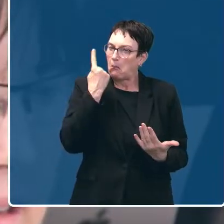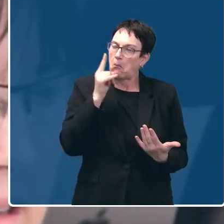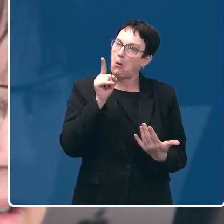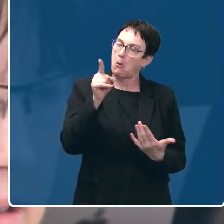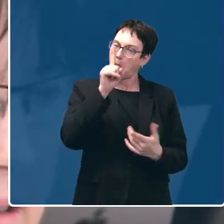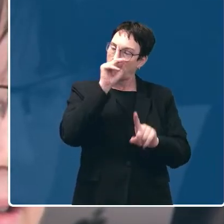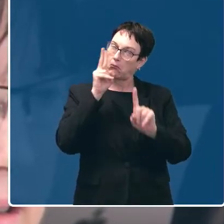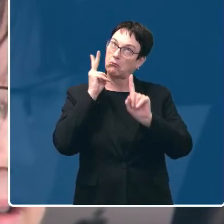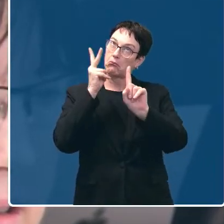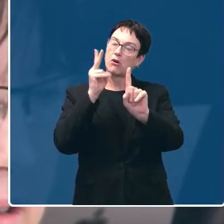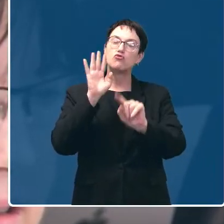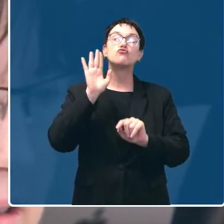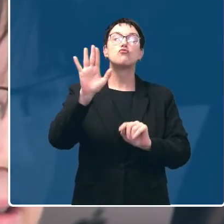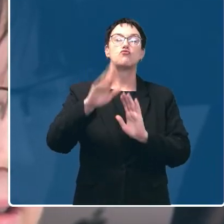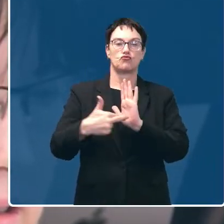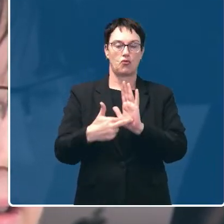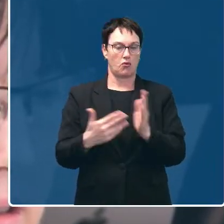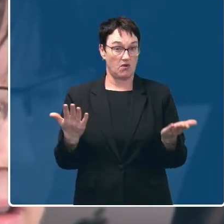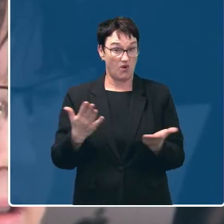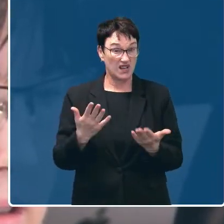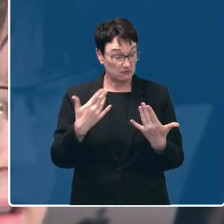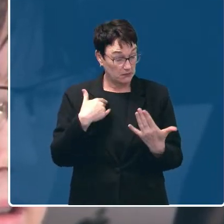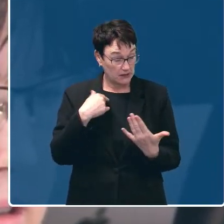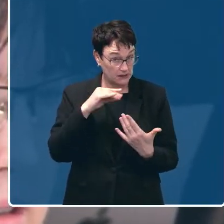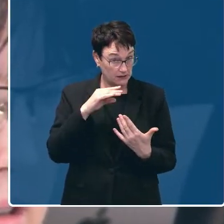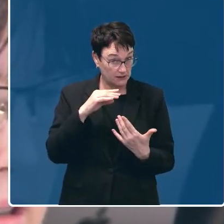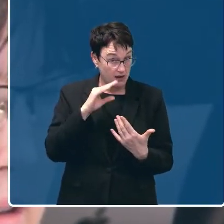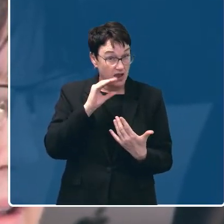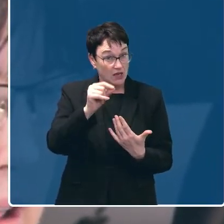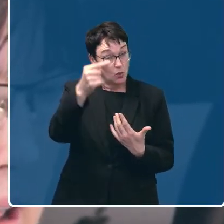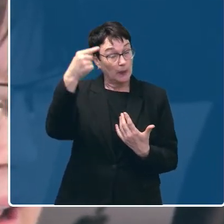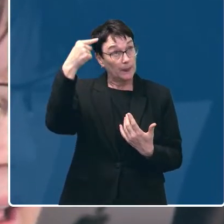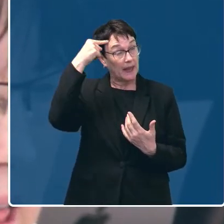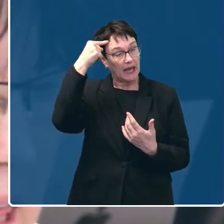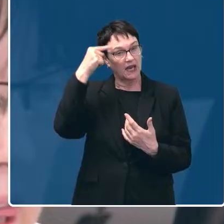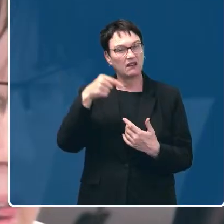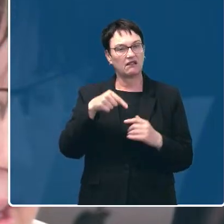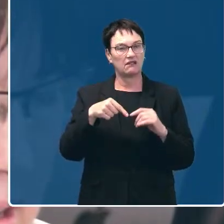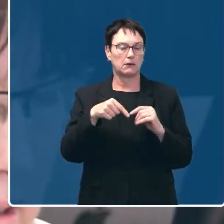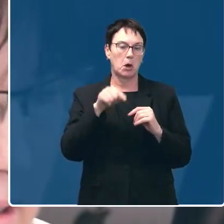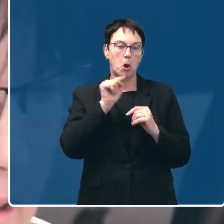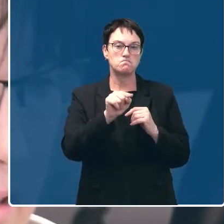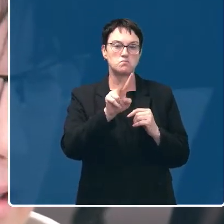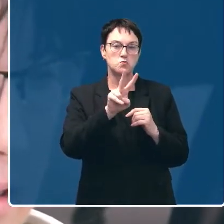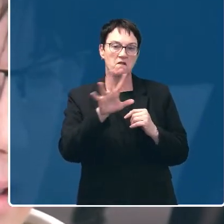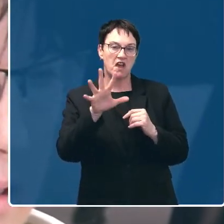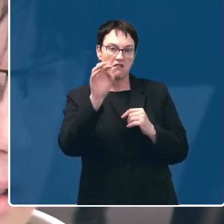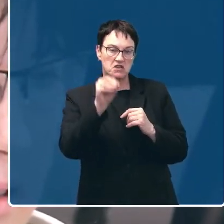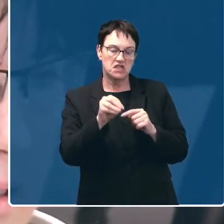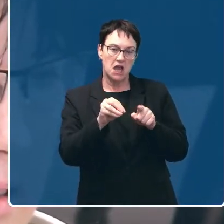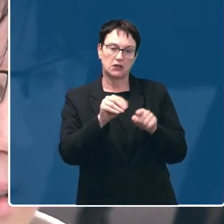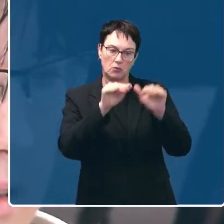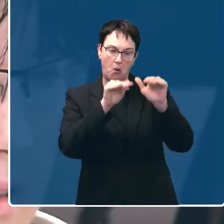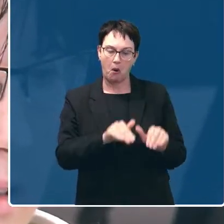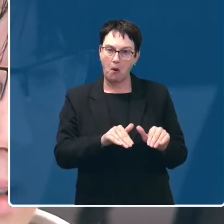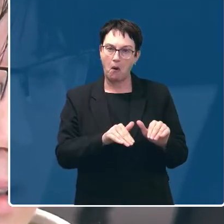cut as serving the support of the economy? So why not a 50 basis point